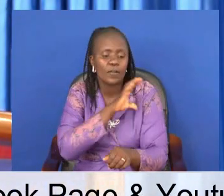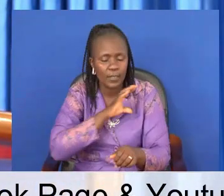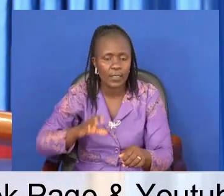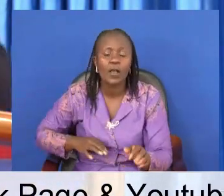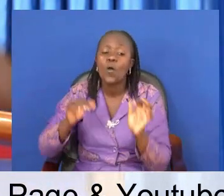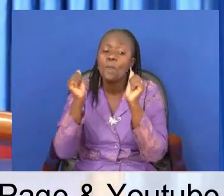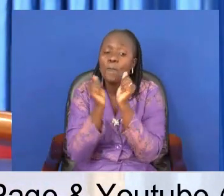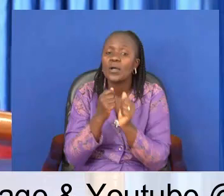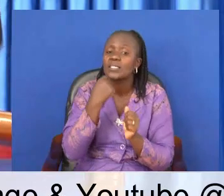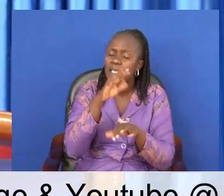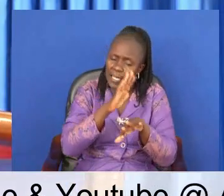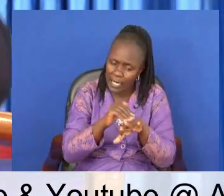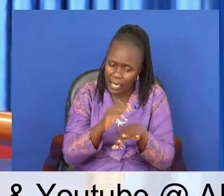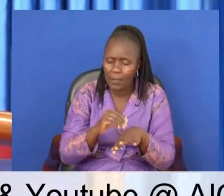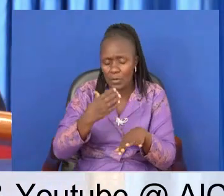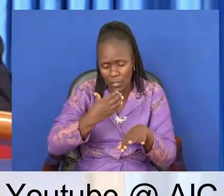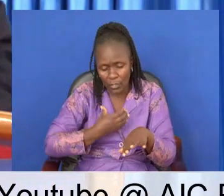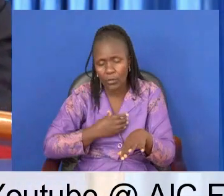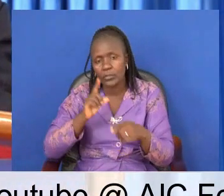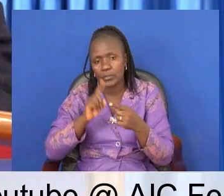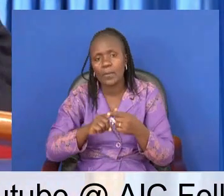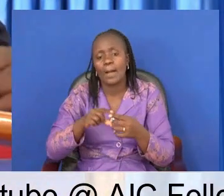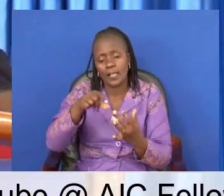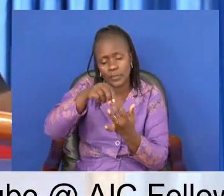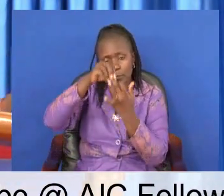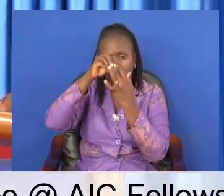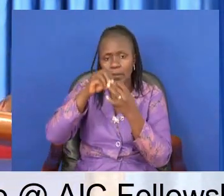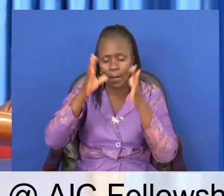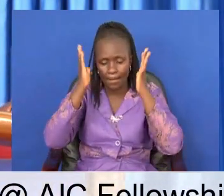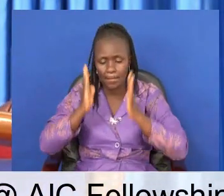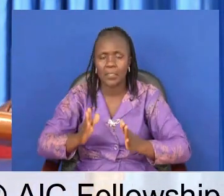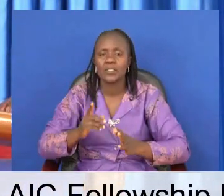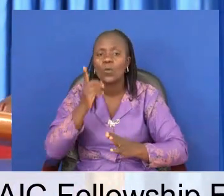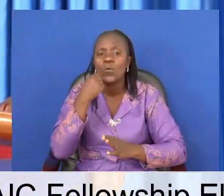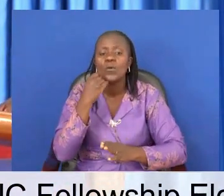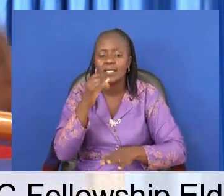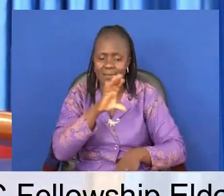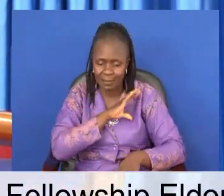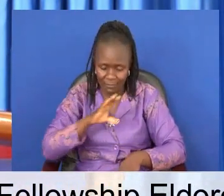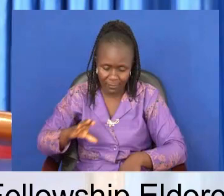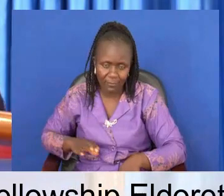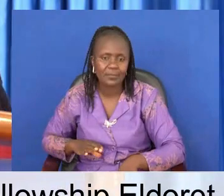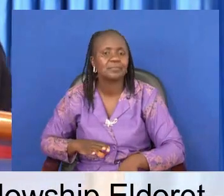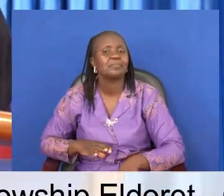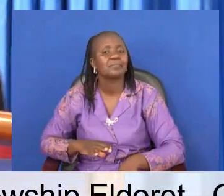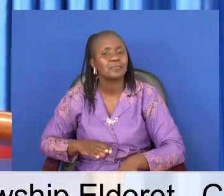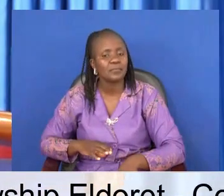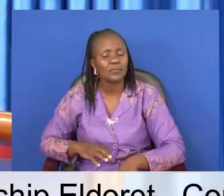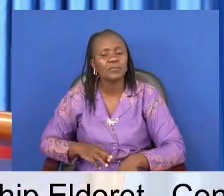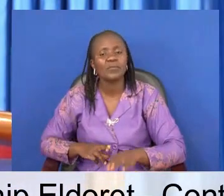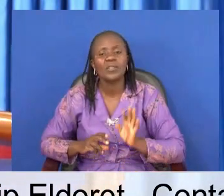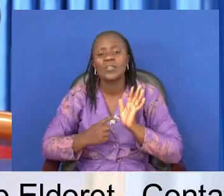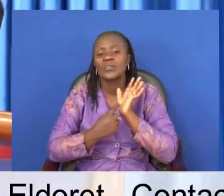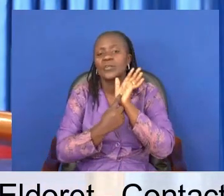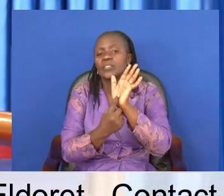is saying, come, I belong to somebody who is special, and I want you to follow me. Yes, As you lead, you are